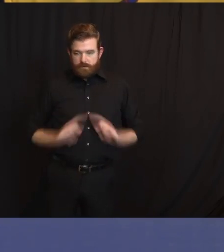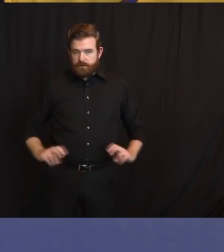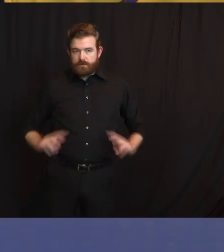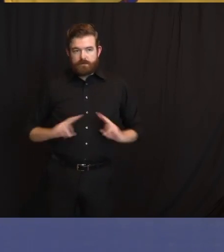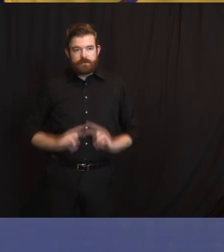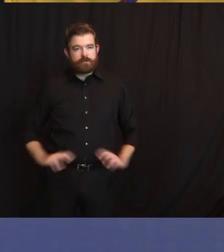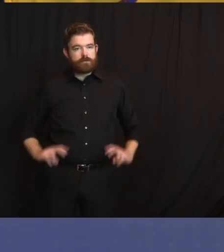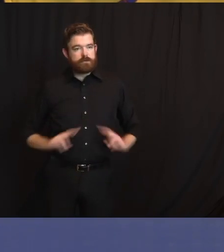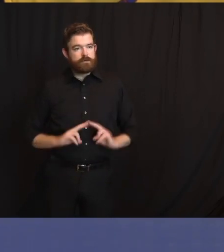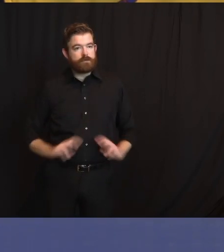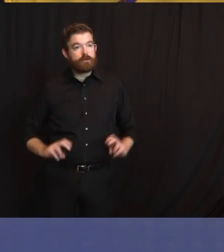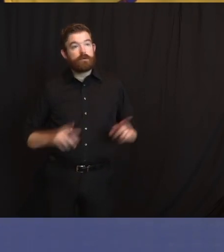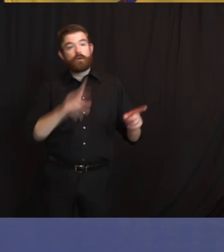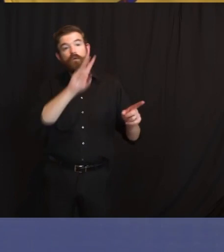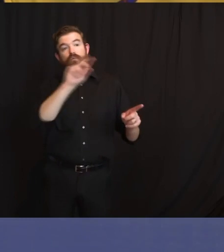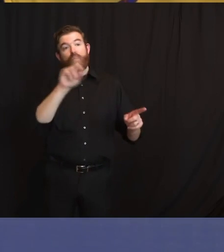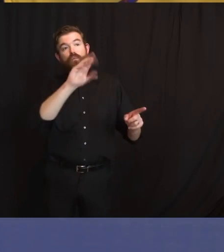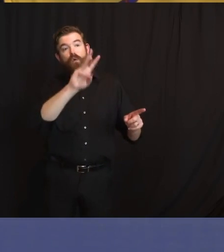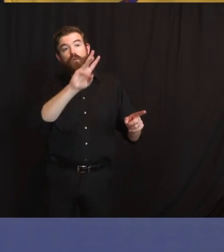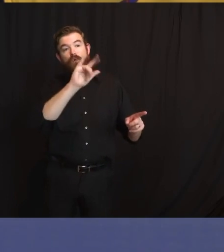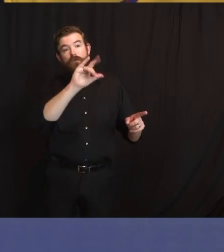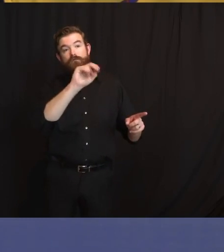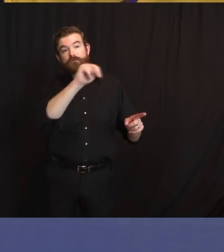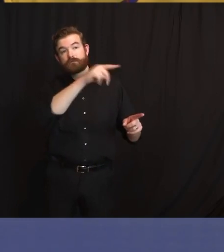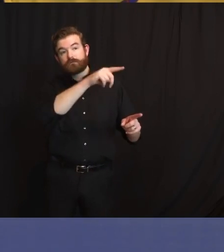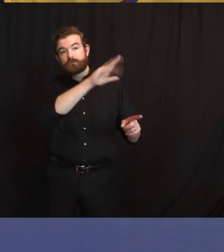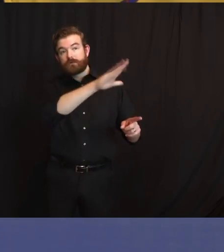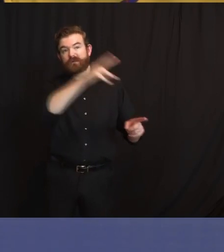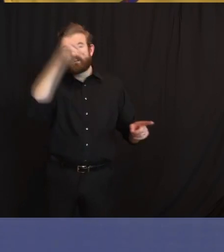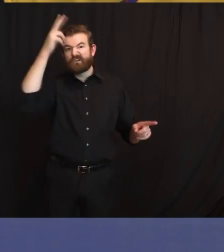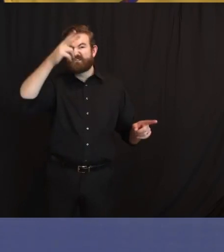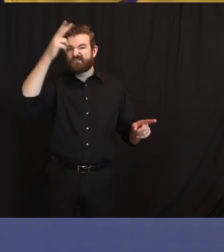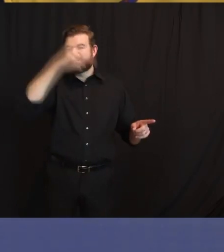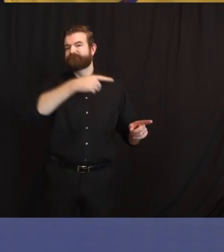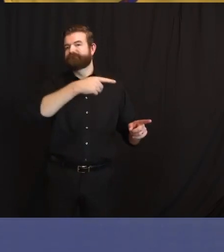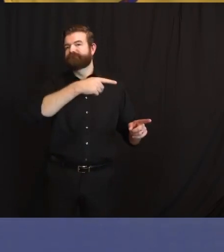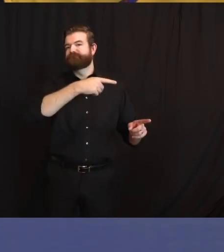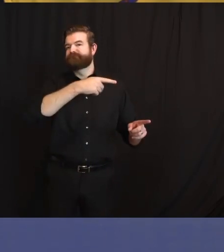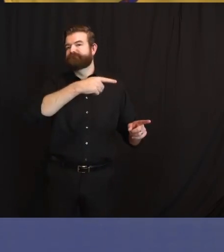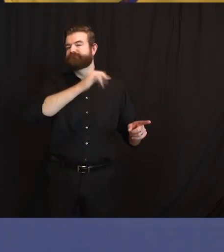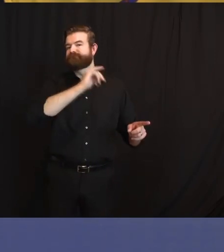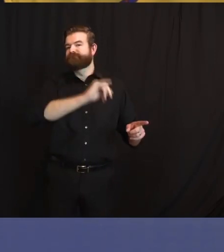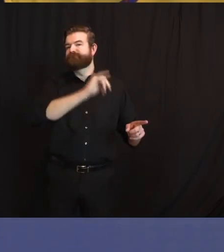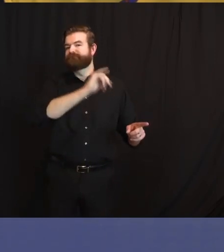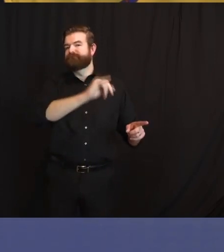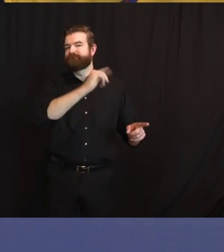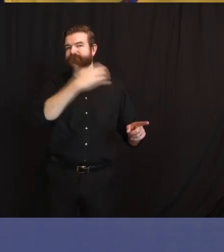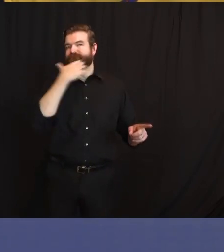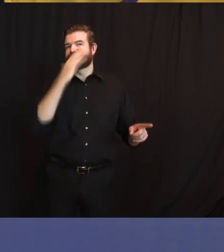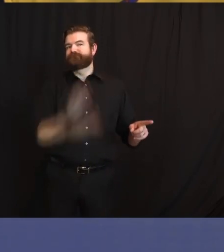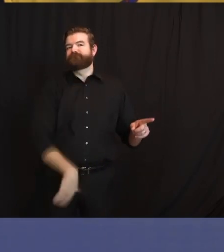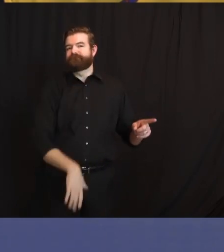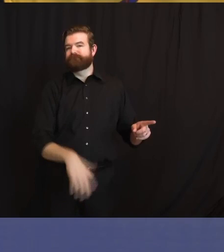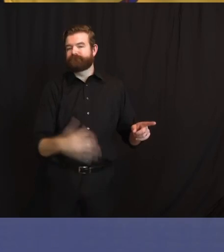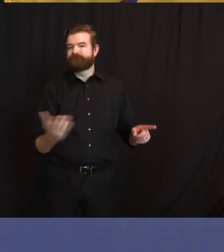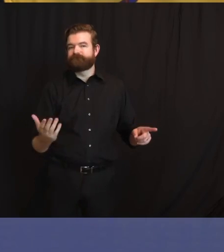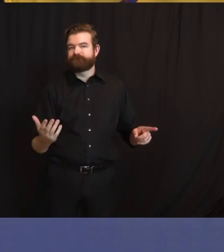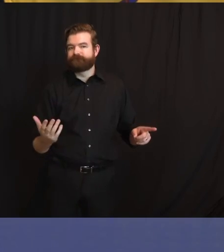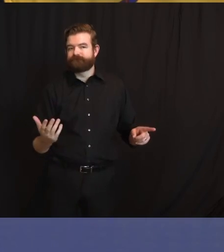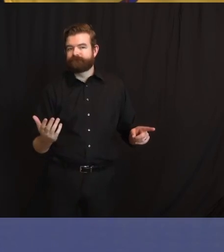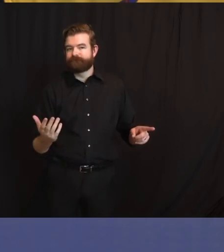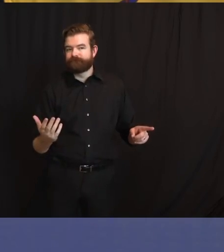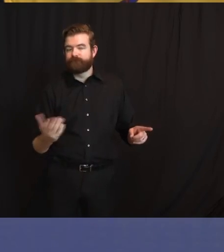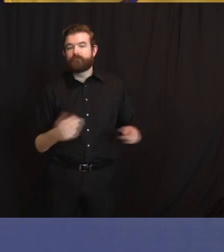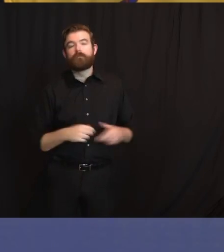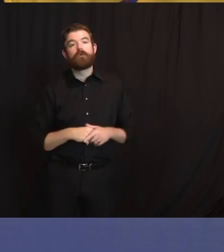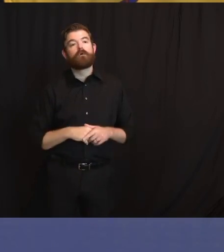legacy is being swept up in that, as it should be. And so I actually have been going to work